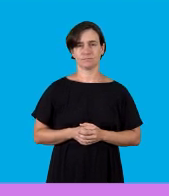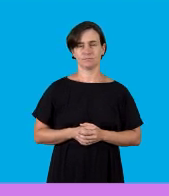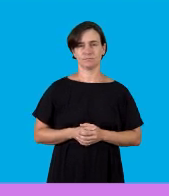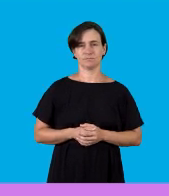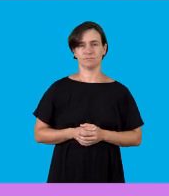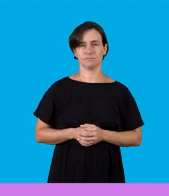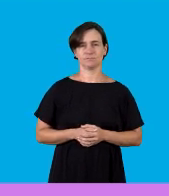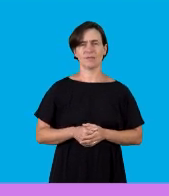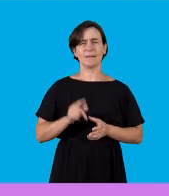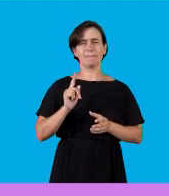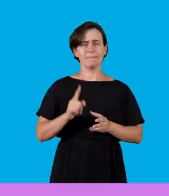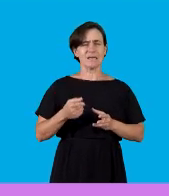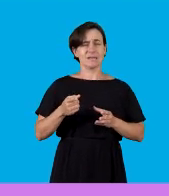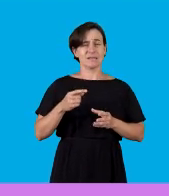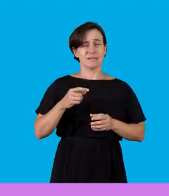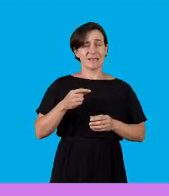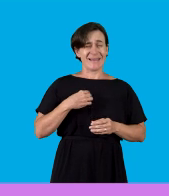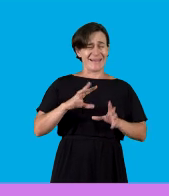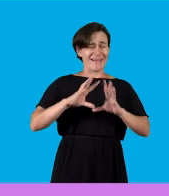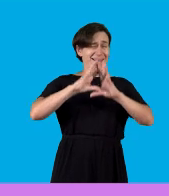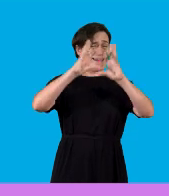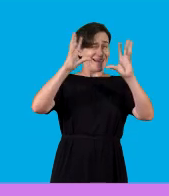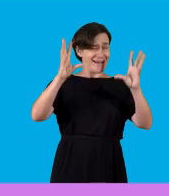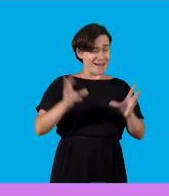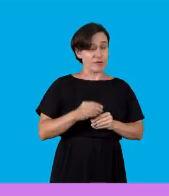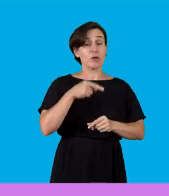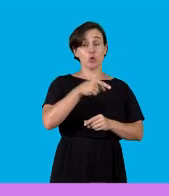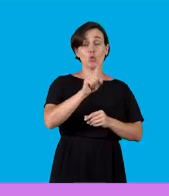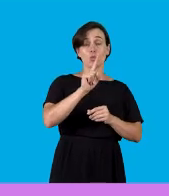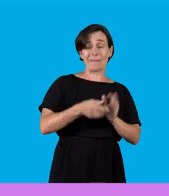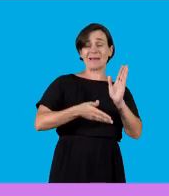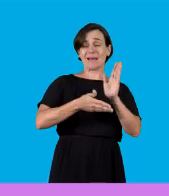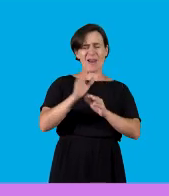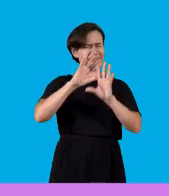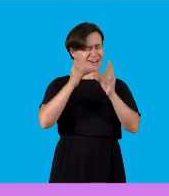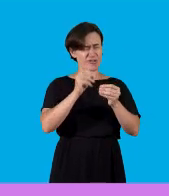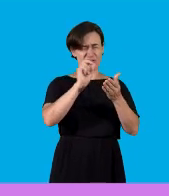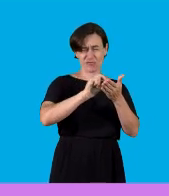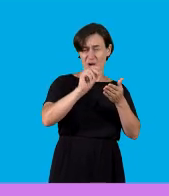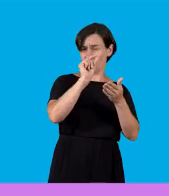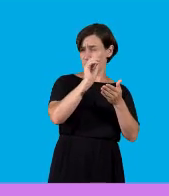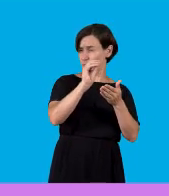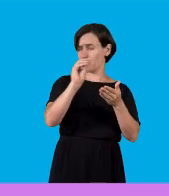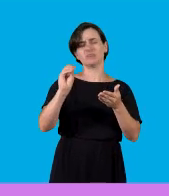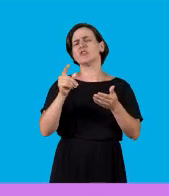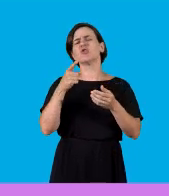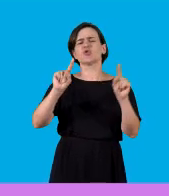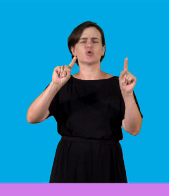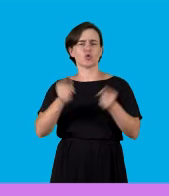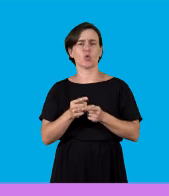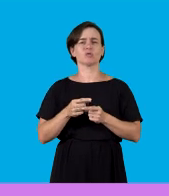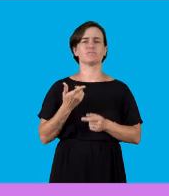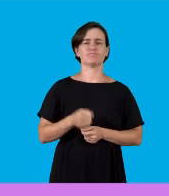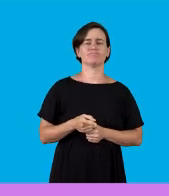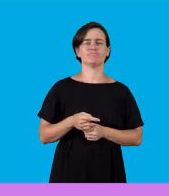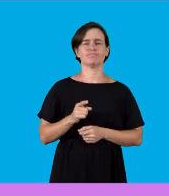said whenever we were giving her direction. You just write down the most important points, that at entrance 1, you will go straight and then you will turn